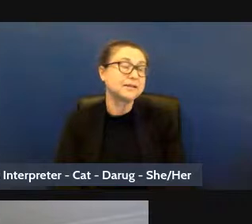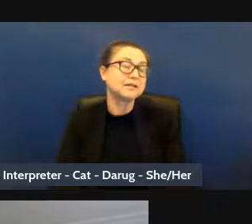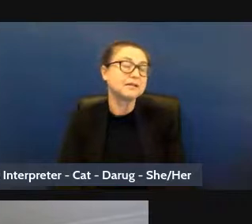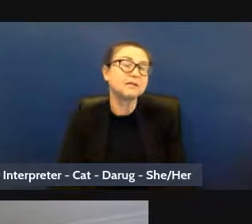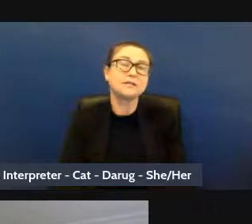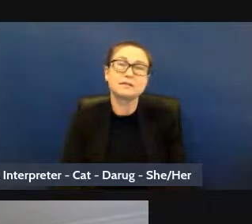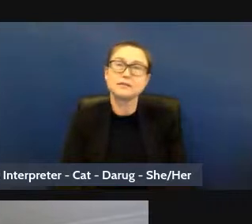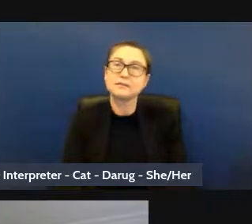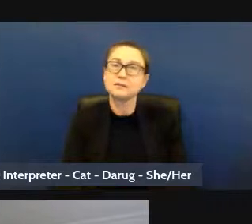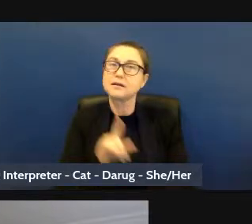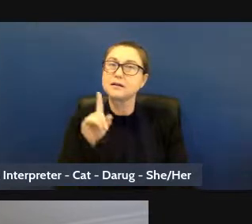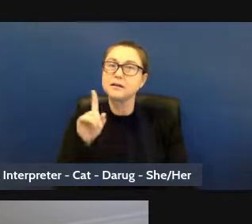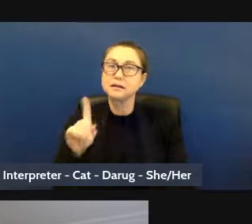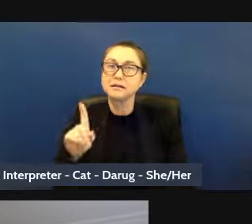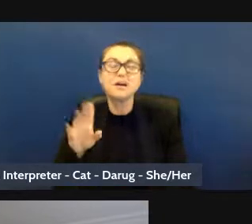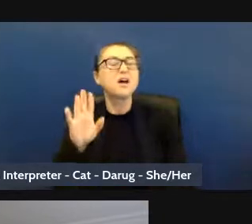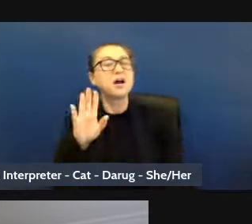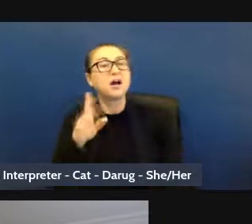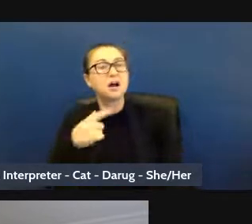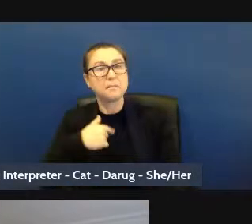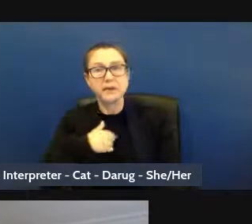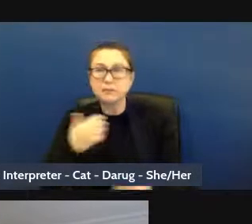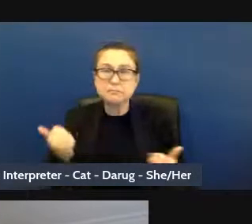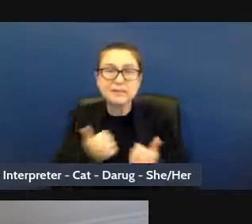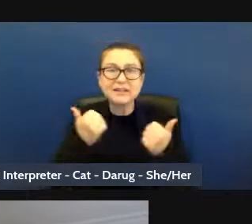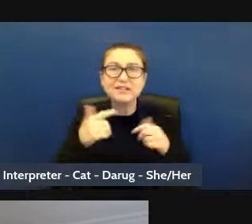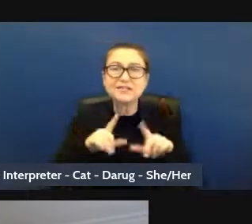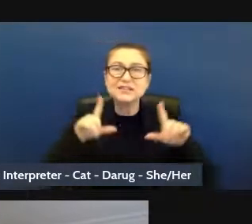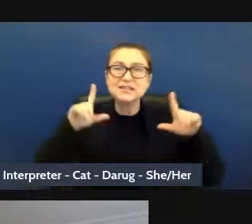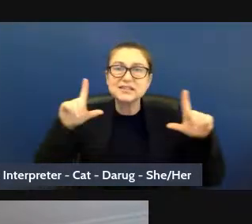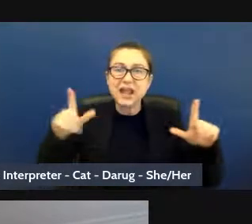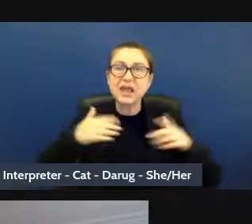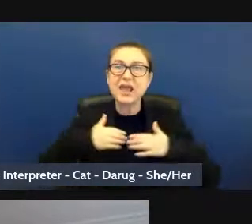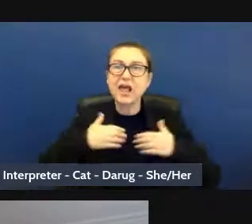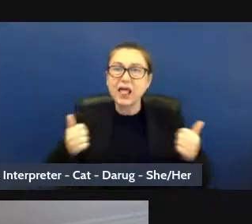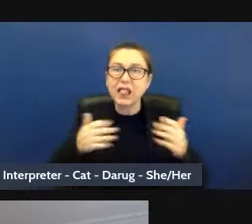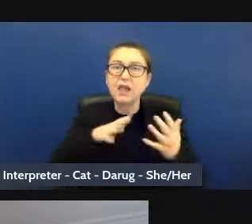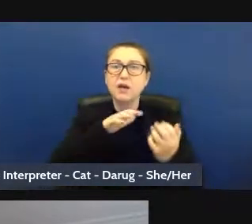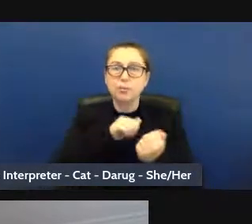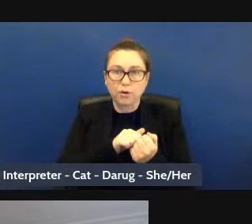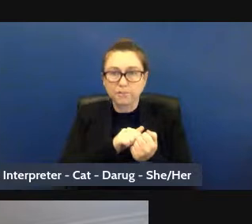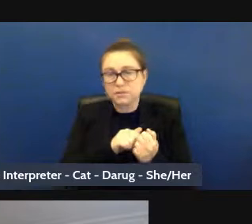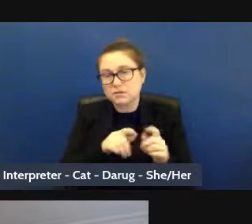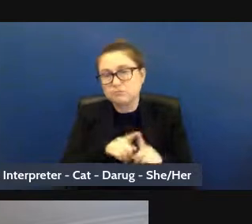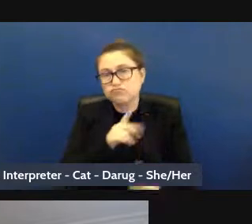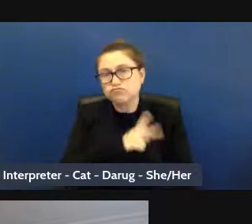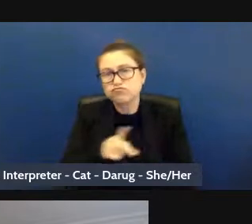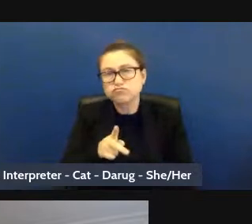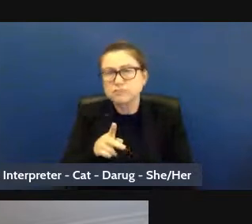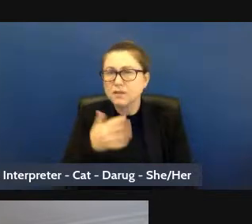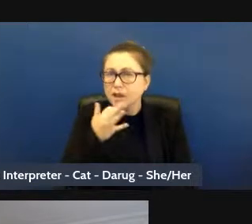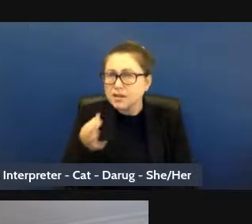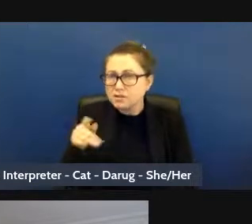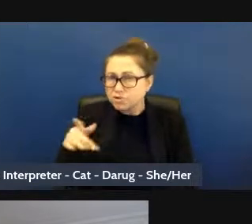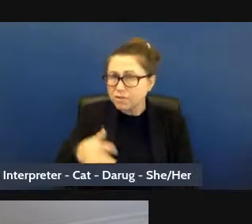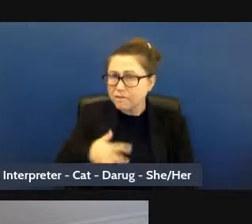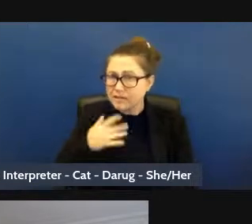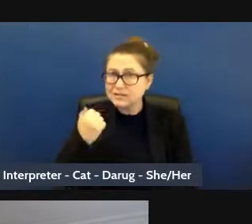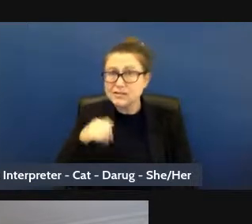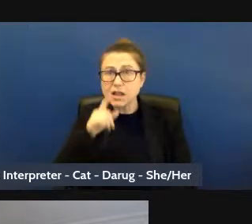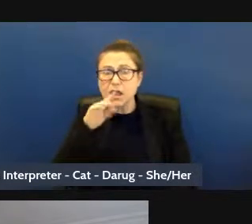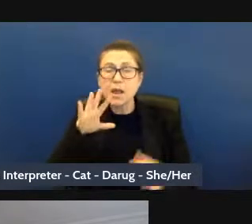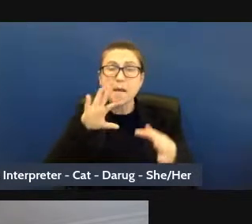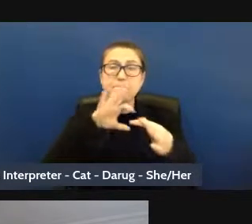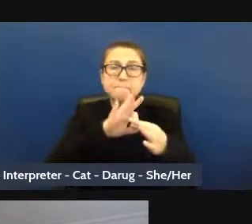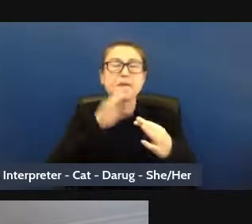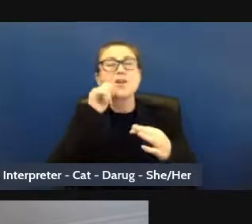know, I've been doing lots of telehealth appointments and seeing people that way from my place too. Have you felt like you've still been able to connect with people even though